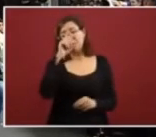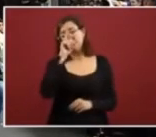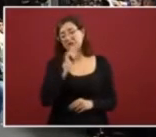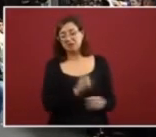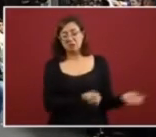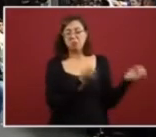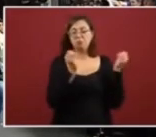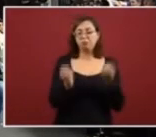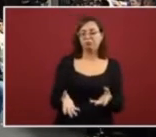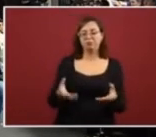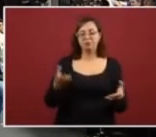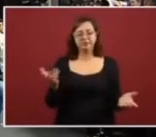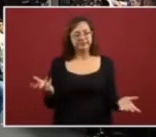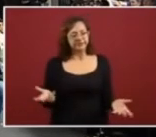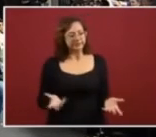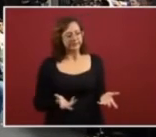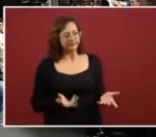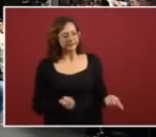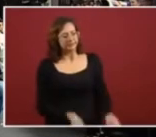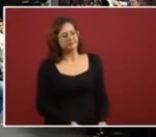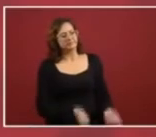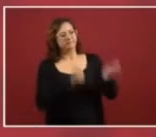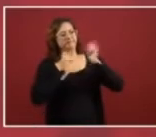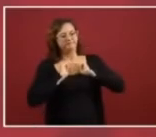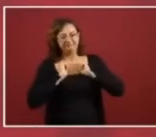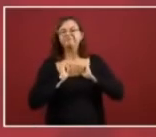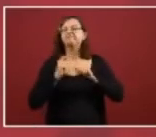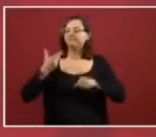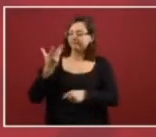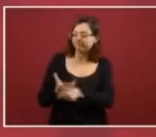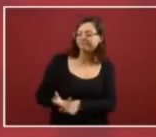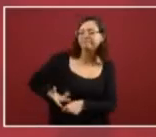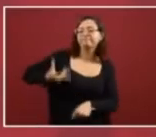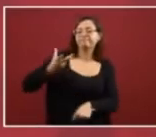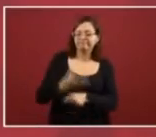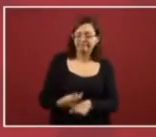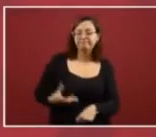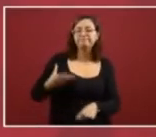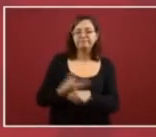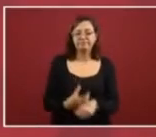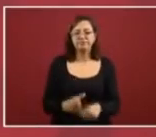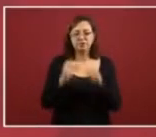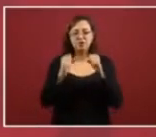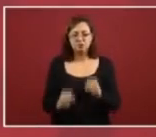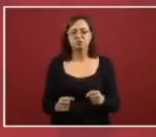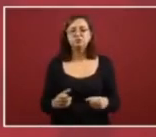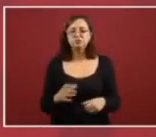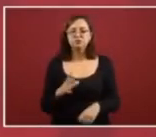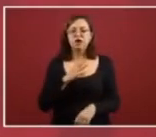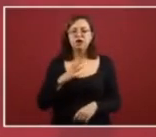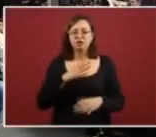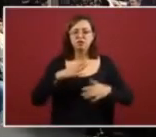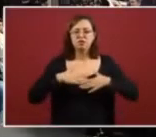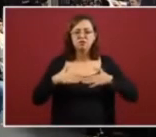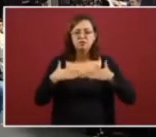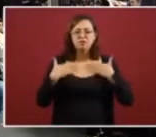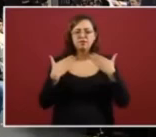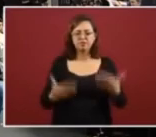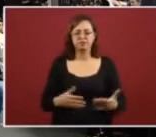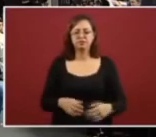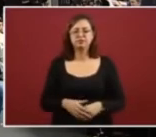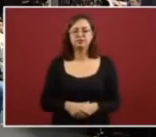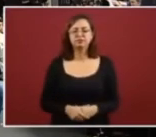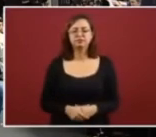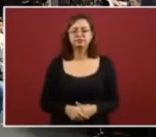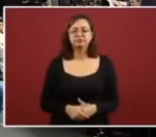rotten fruit. Pero vamos of a resolver. That was tengo confianza. A violence. And he says we're